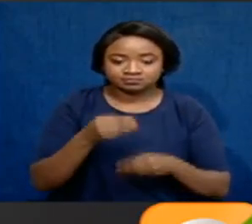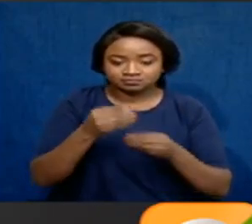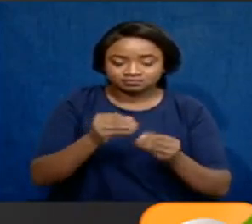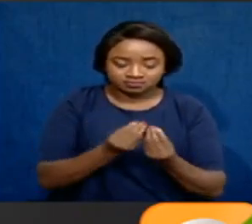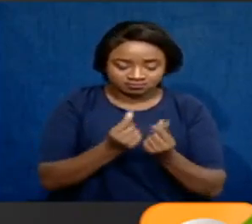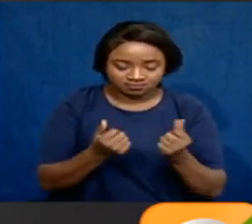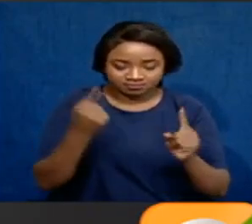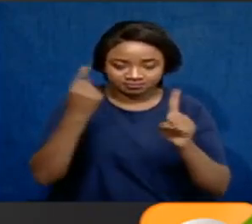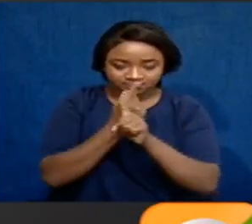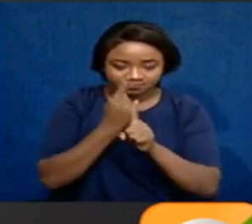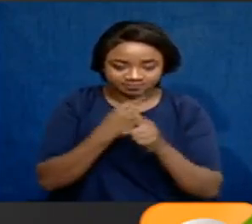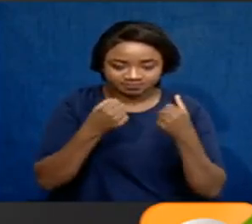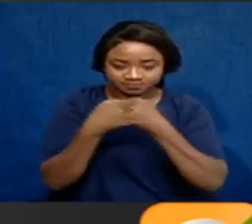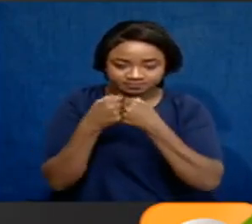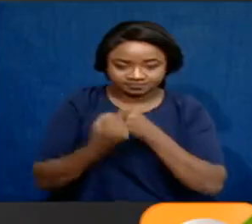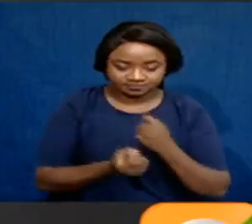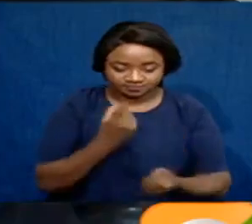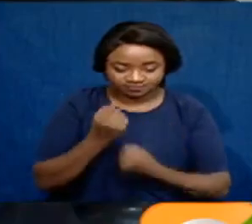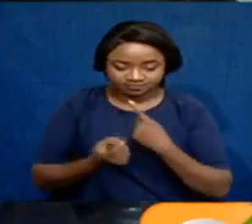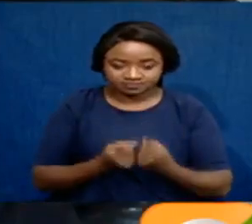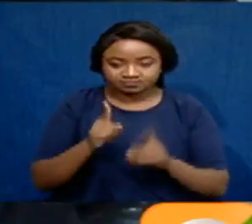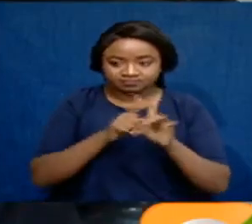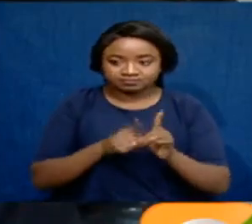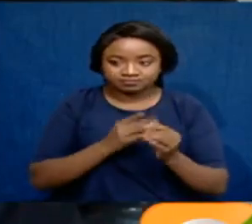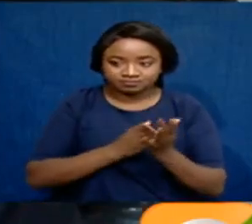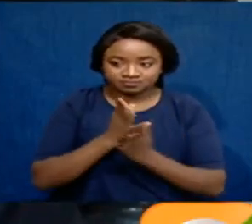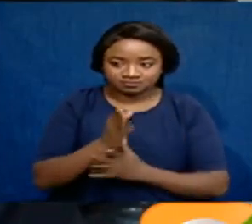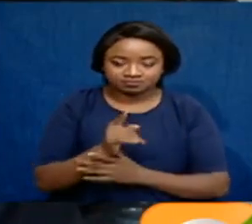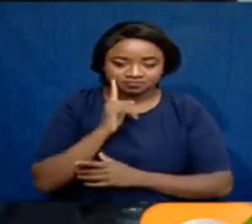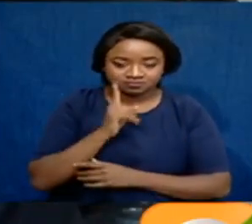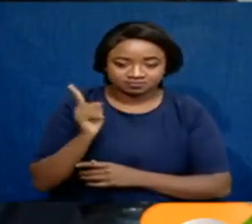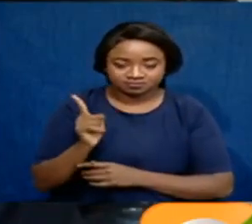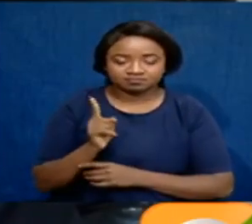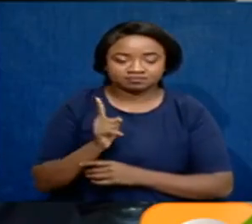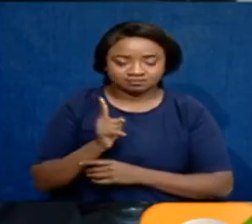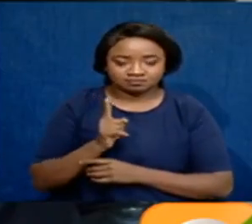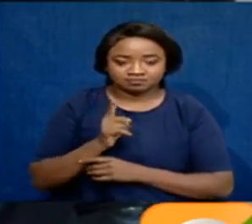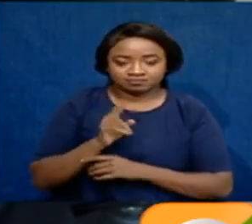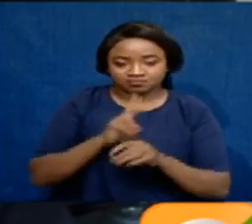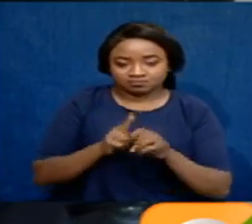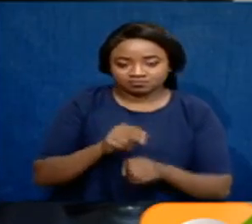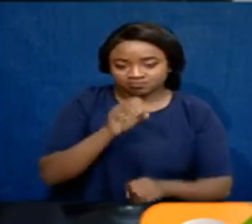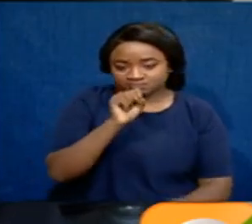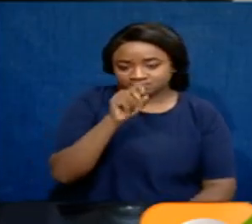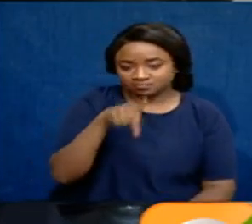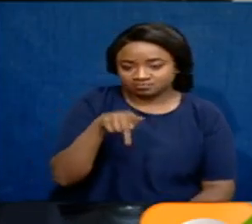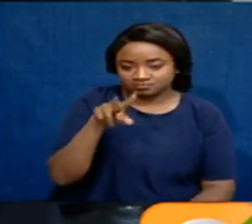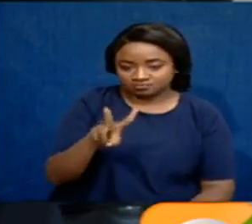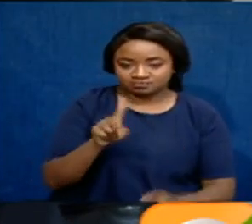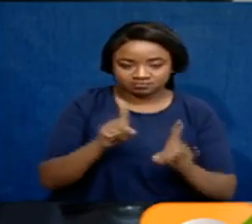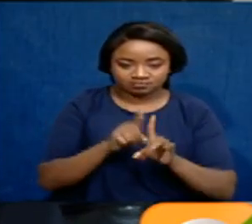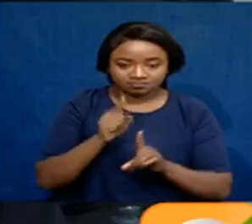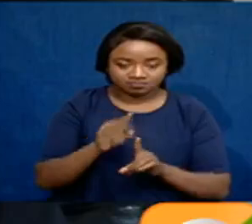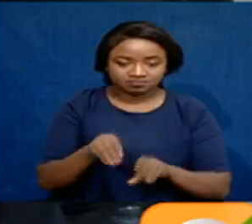different challenges, which through the transfer of intellectual property to a special-purpose vehicle, SPV, the company will provide